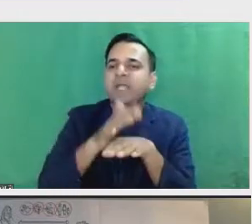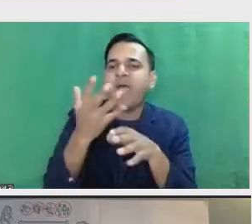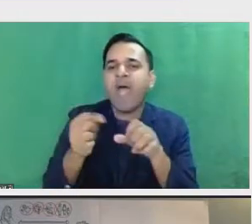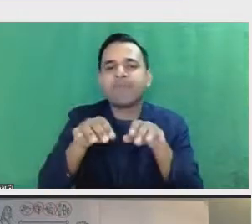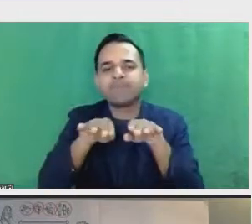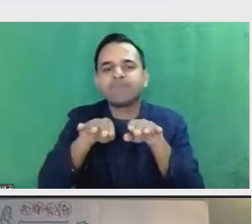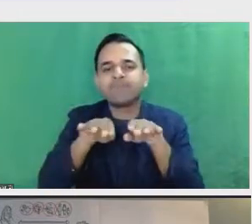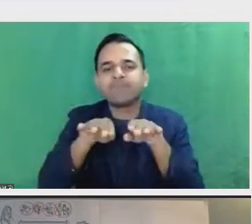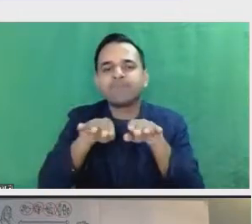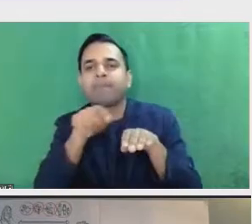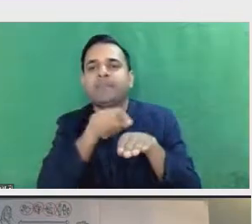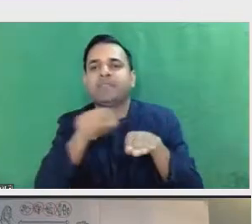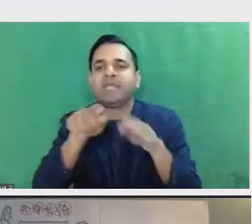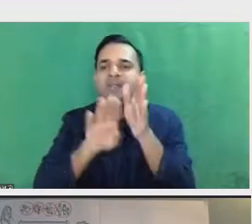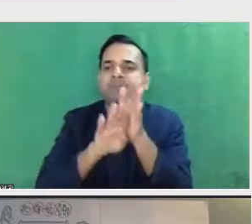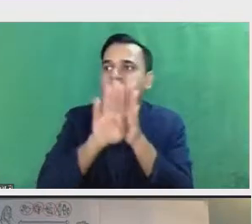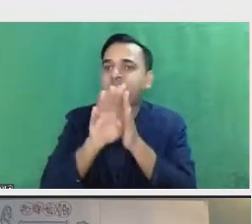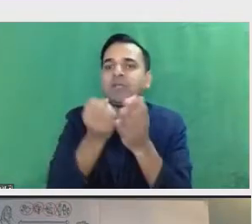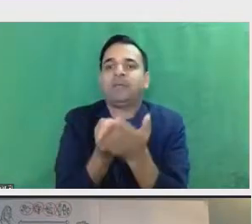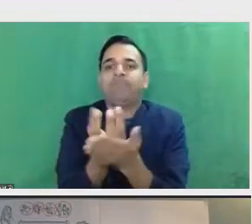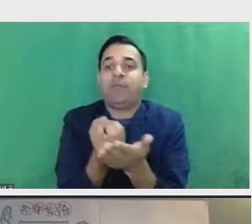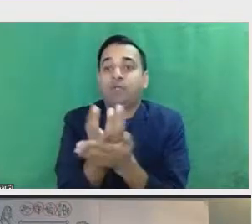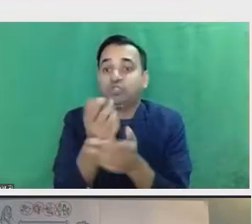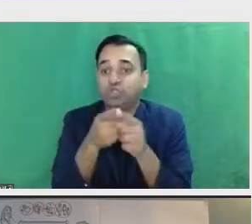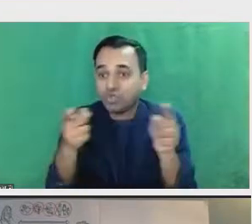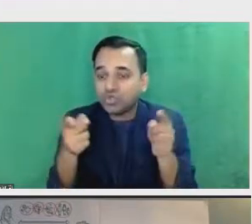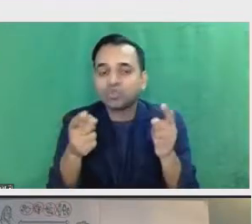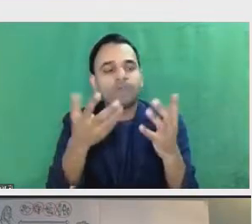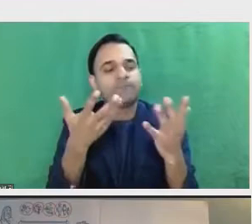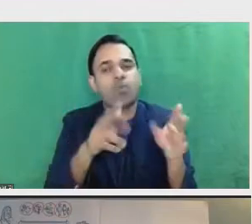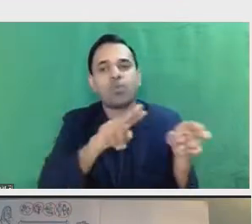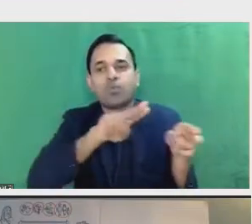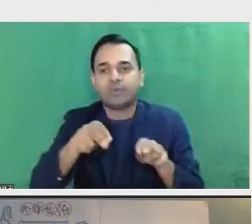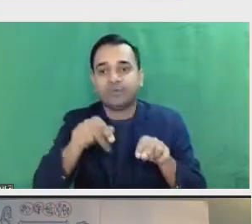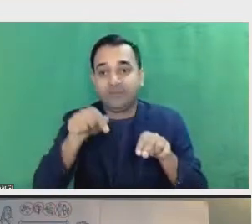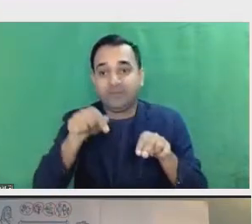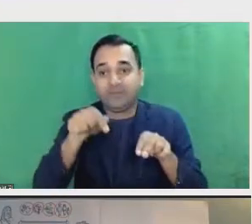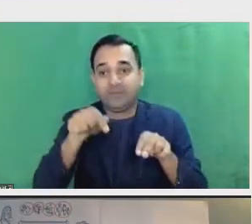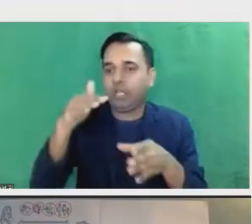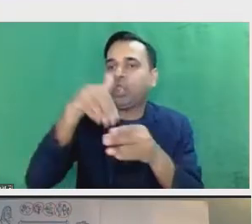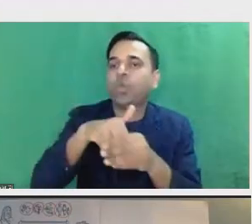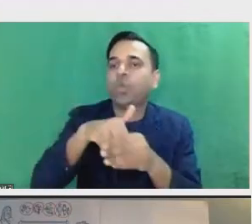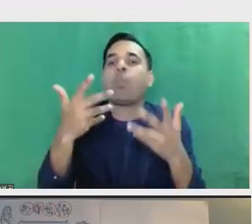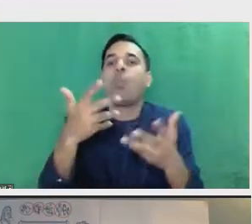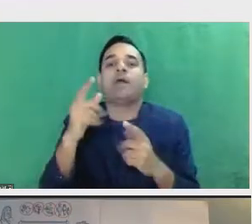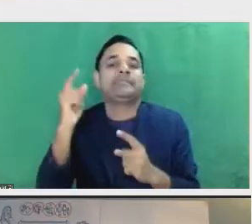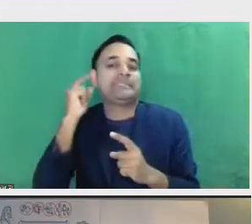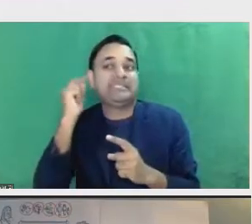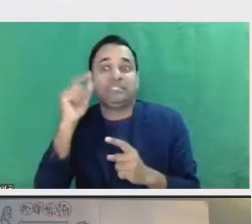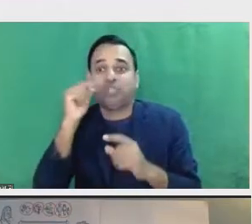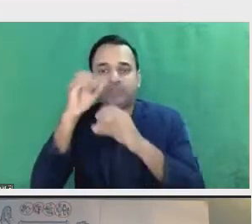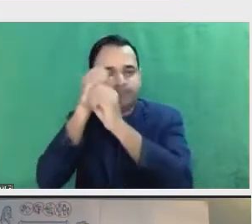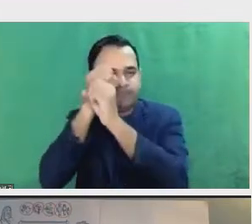women. This will allow to differentiate the problems that women